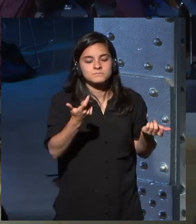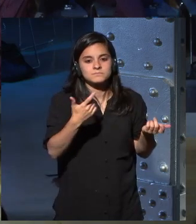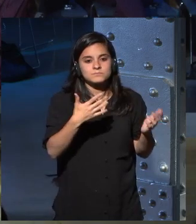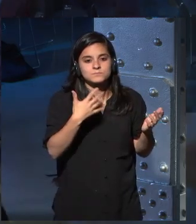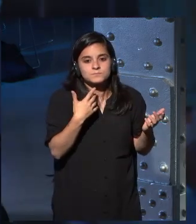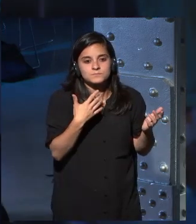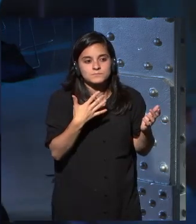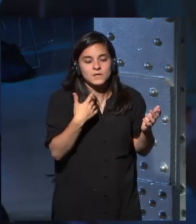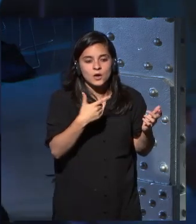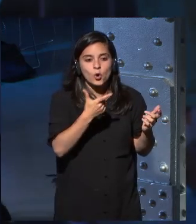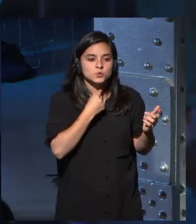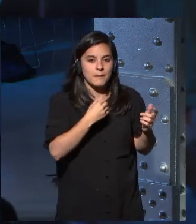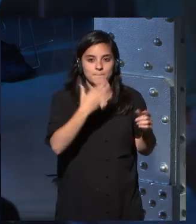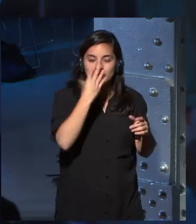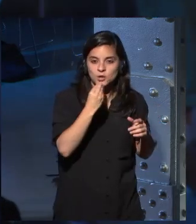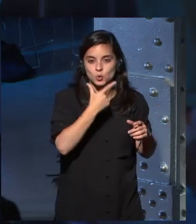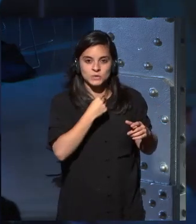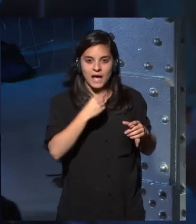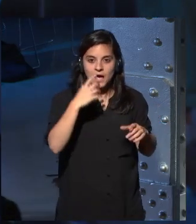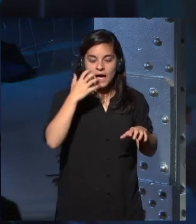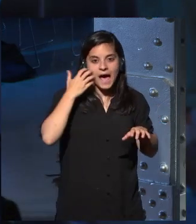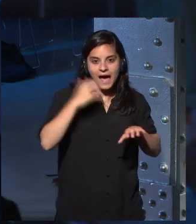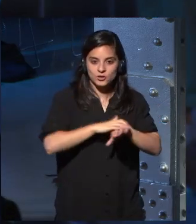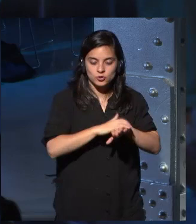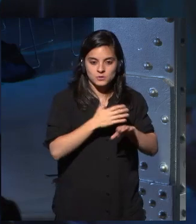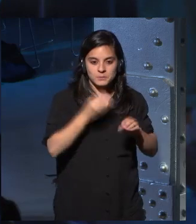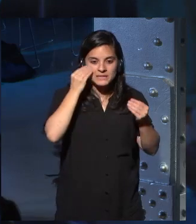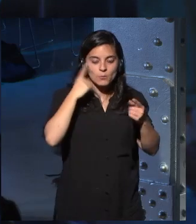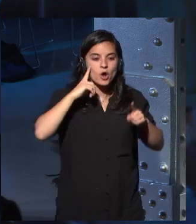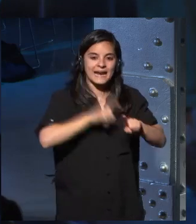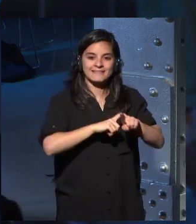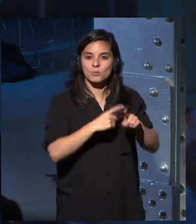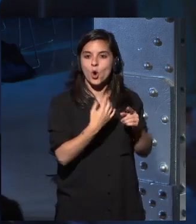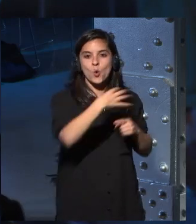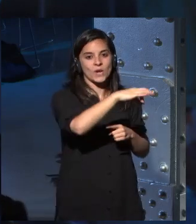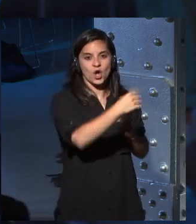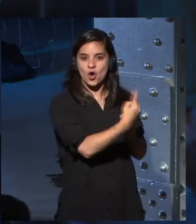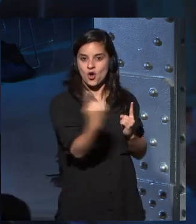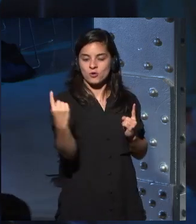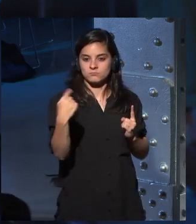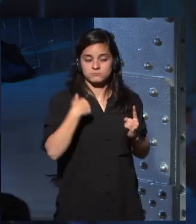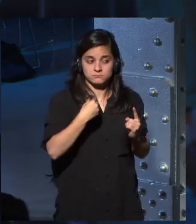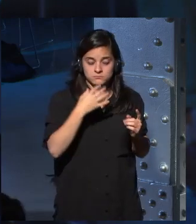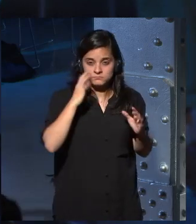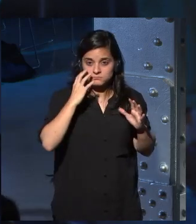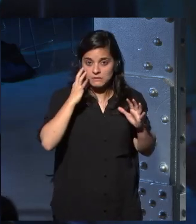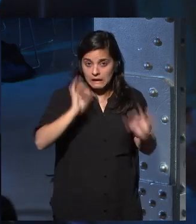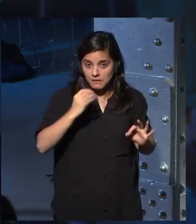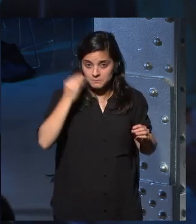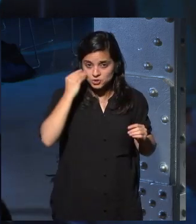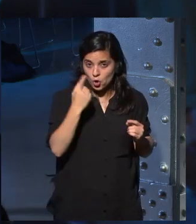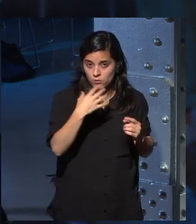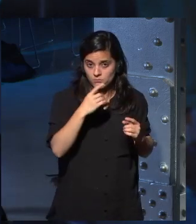character. This is not true, or so it seems to me. Animals undoubtedly have